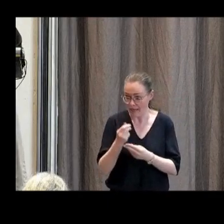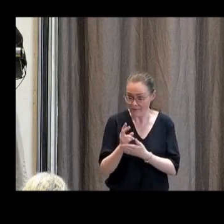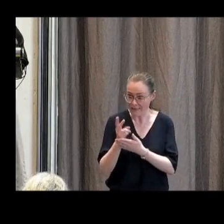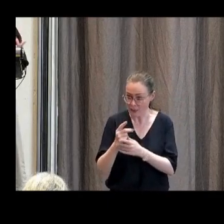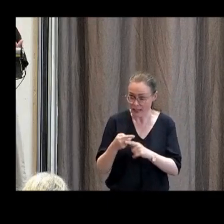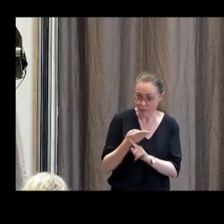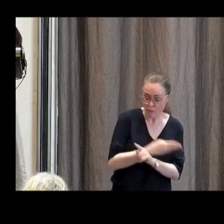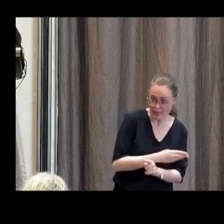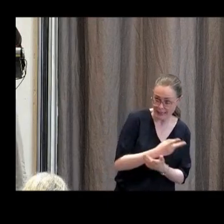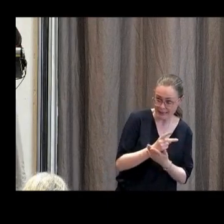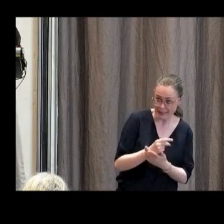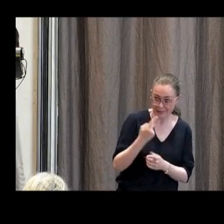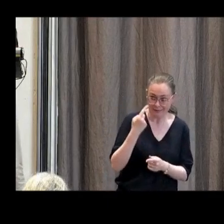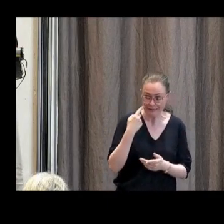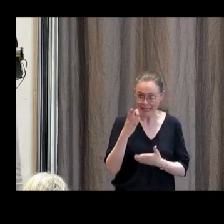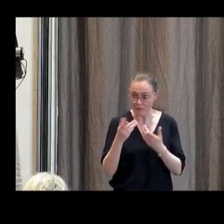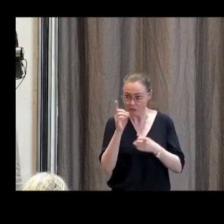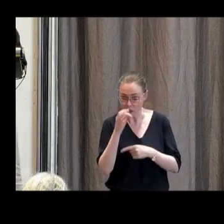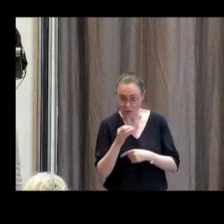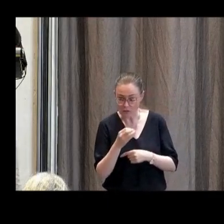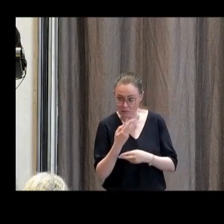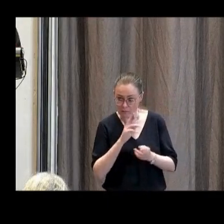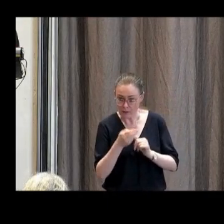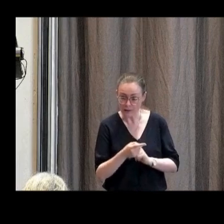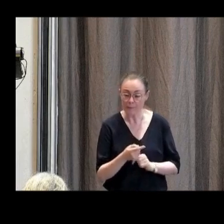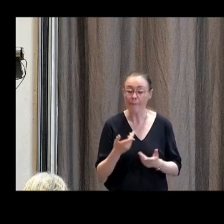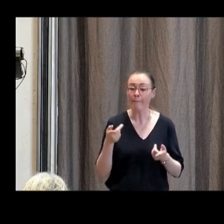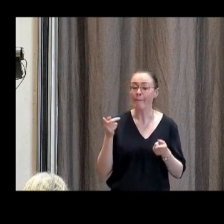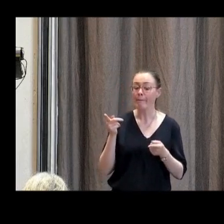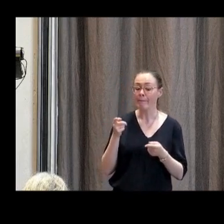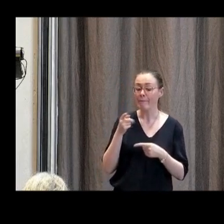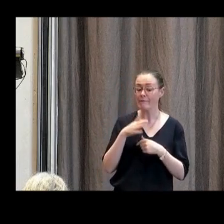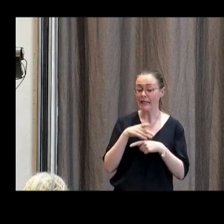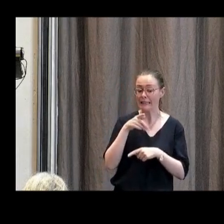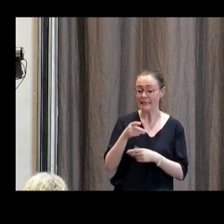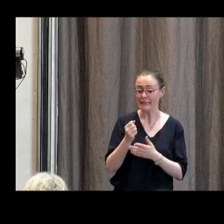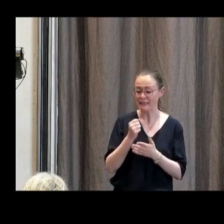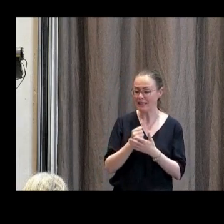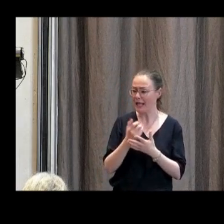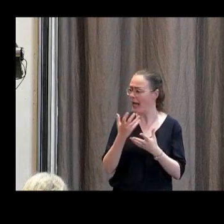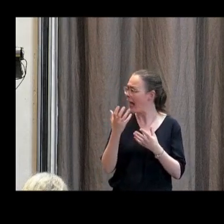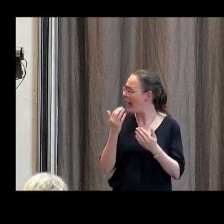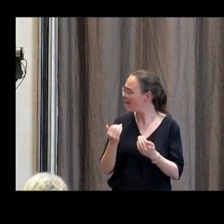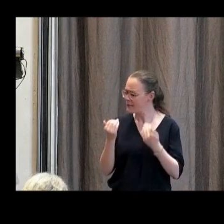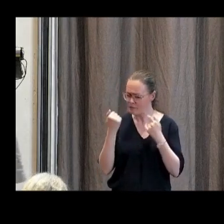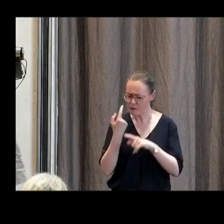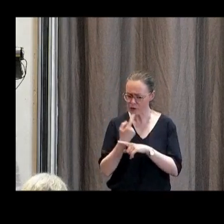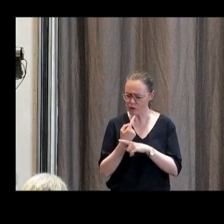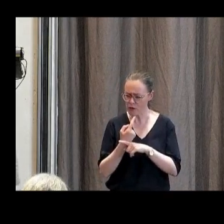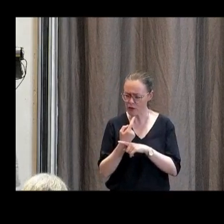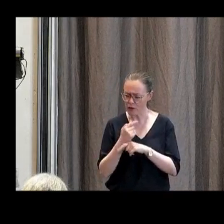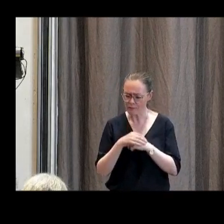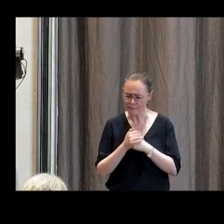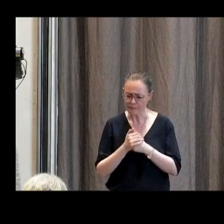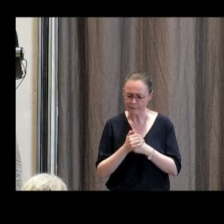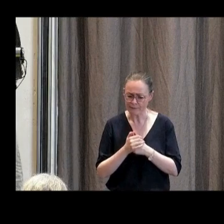that they had collected from the patients. So in this case, I have some of the data here. As I